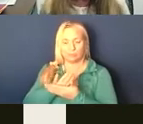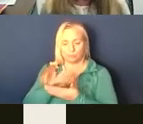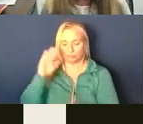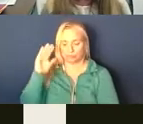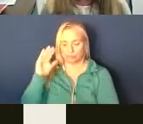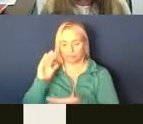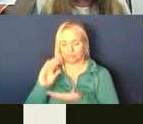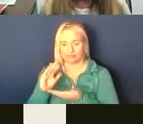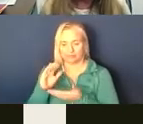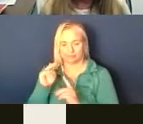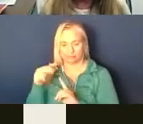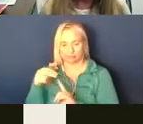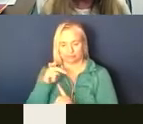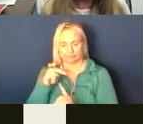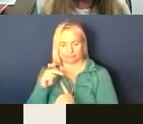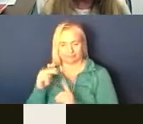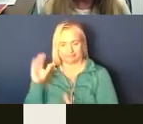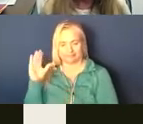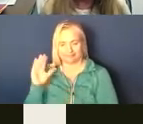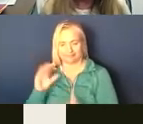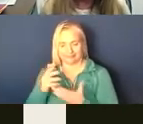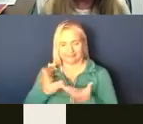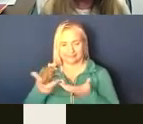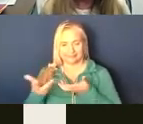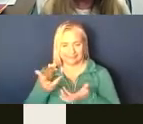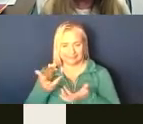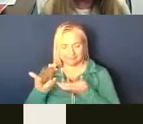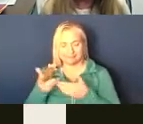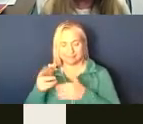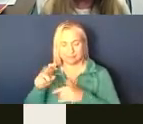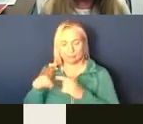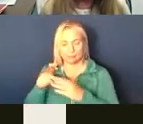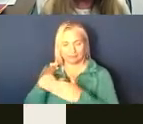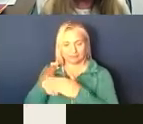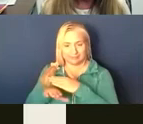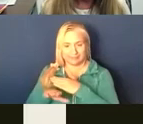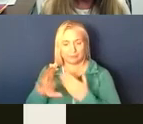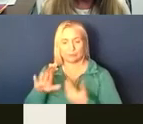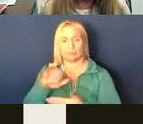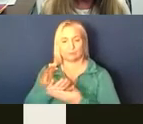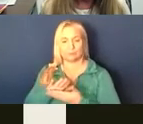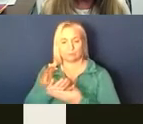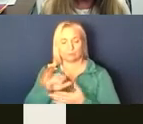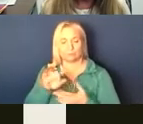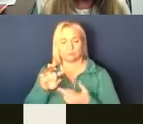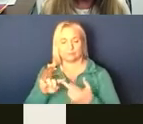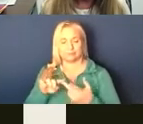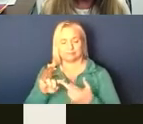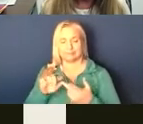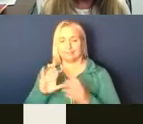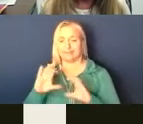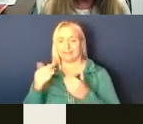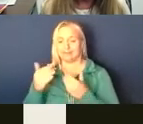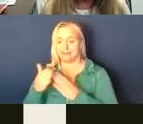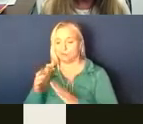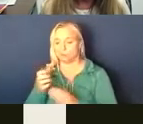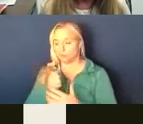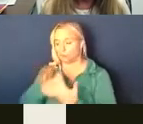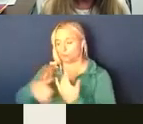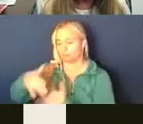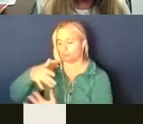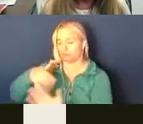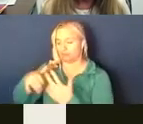support, less engagement when they come back into the school space and integrating back into the classroom with their